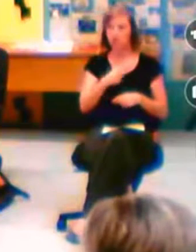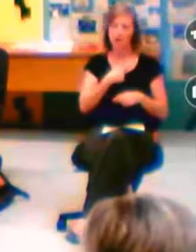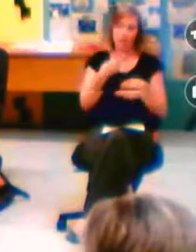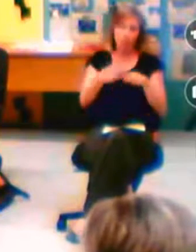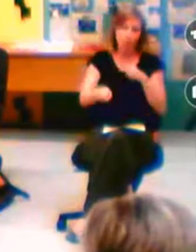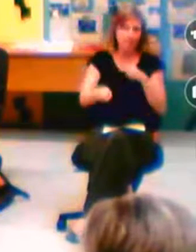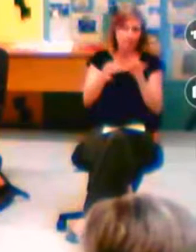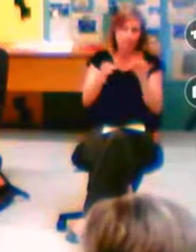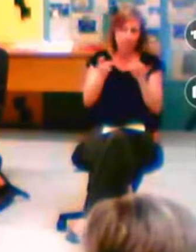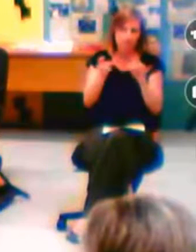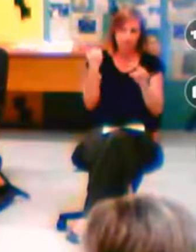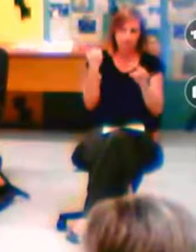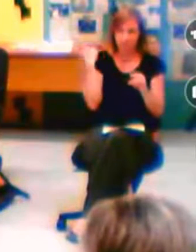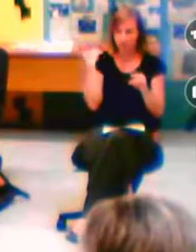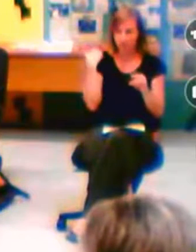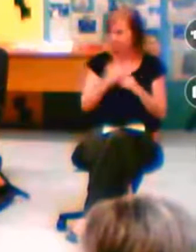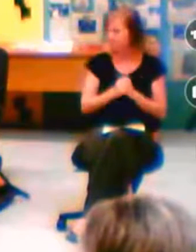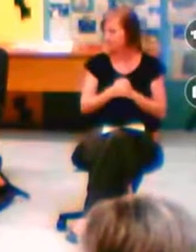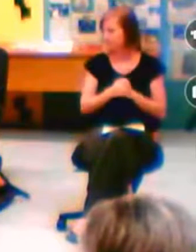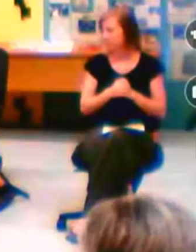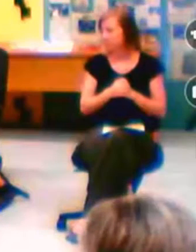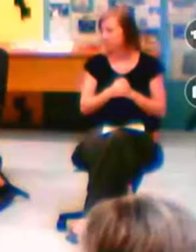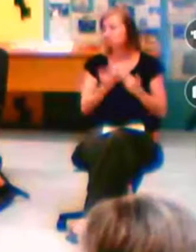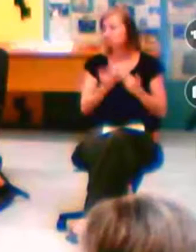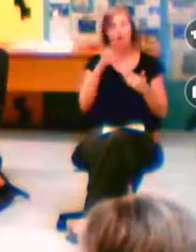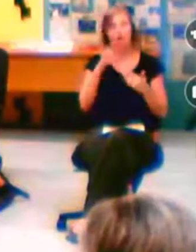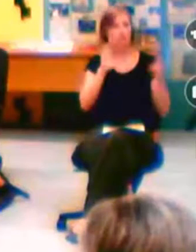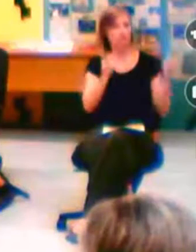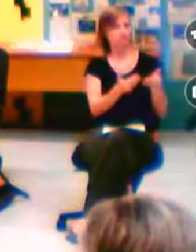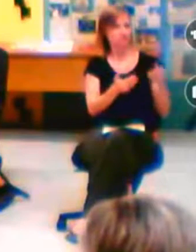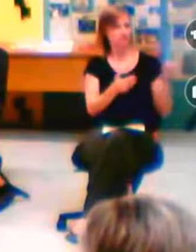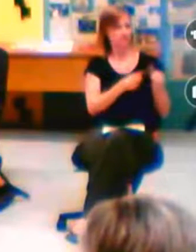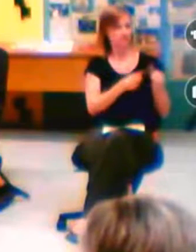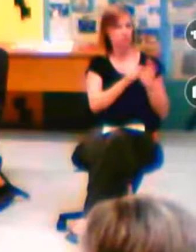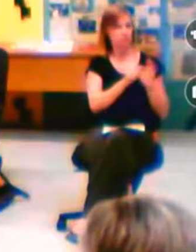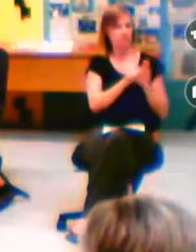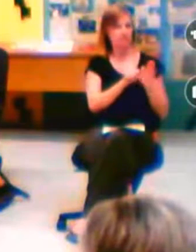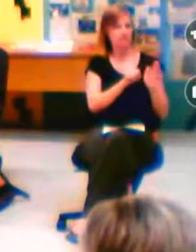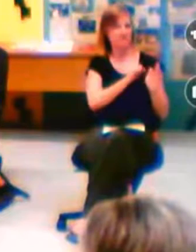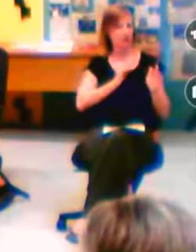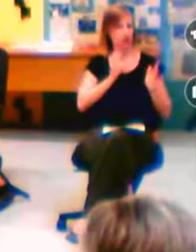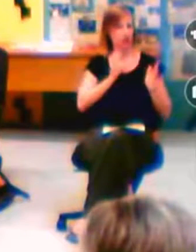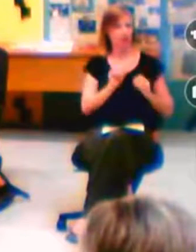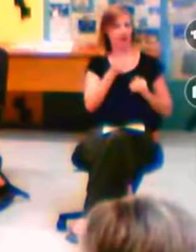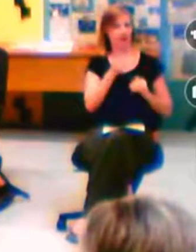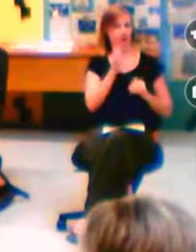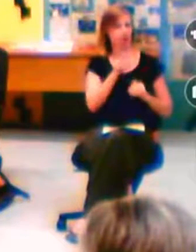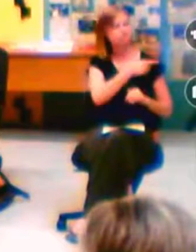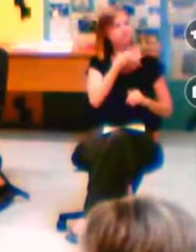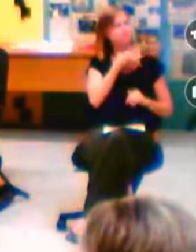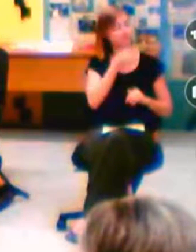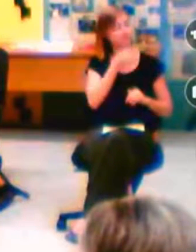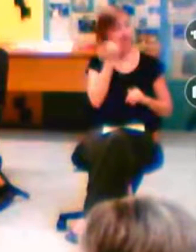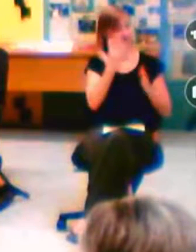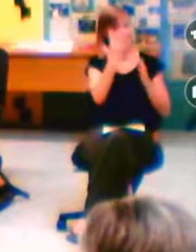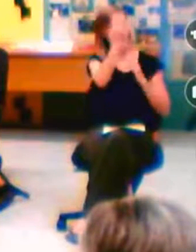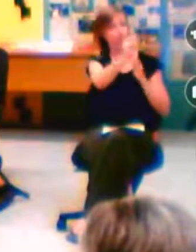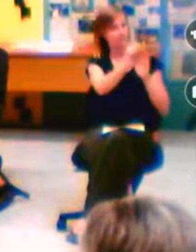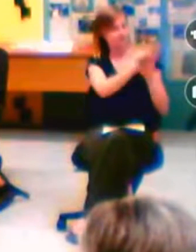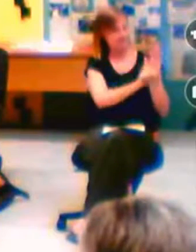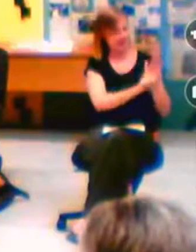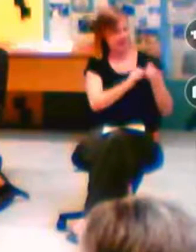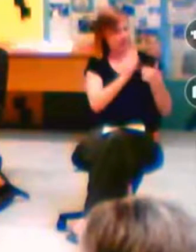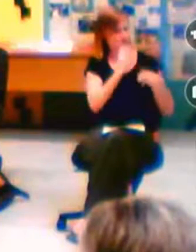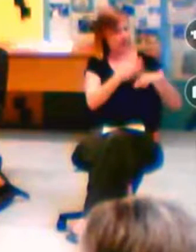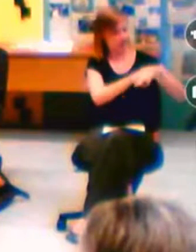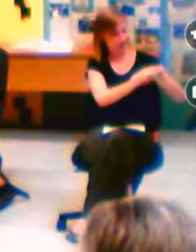The next one is kind of a double question that they don't totally go together, but they kind of do. And this is briefly